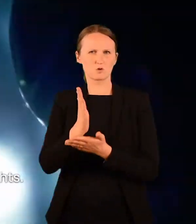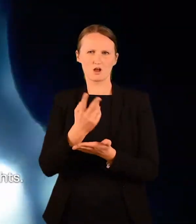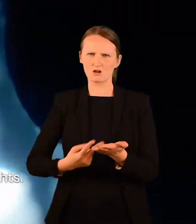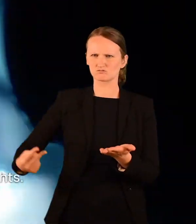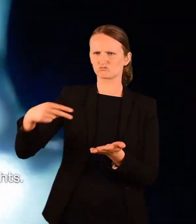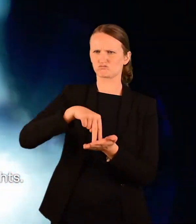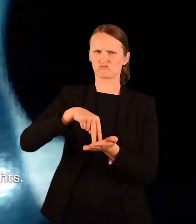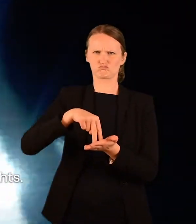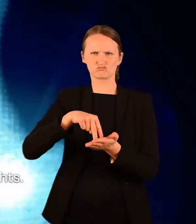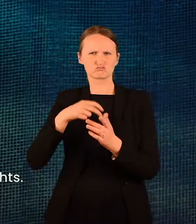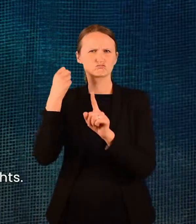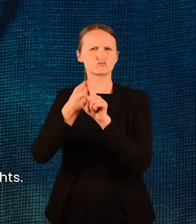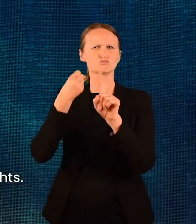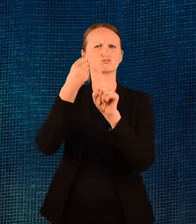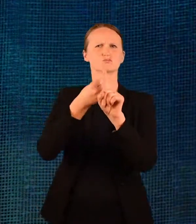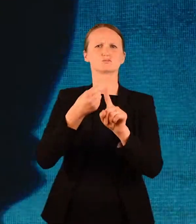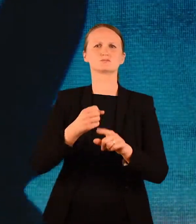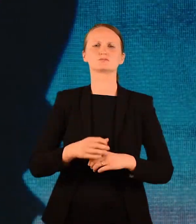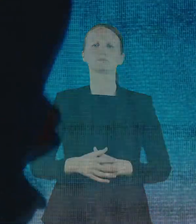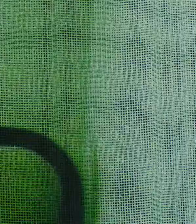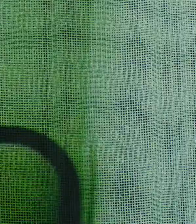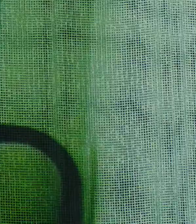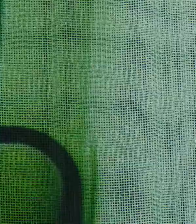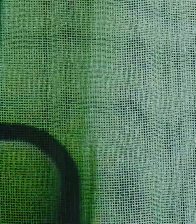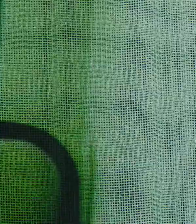it was to stand up for his rights.